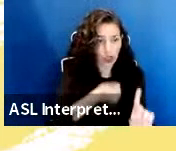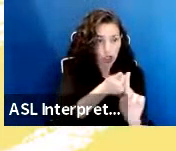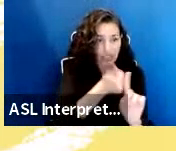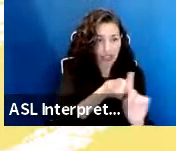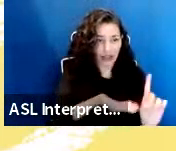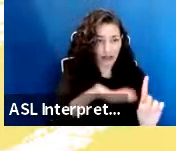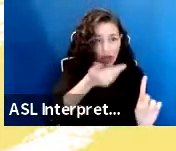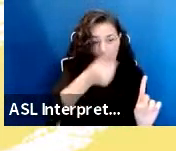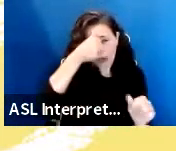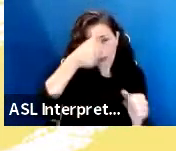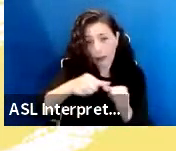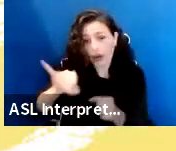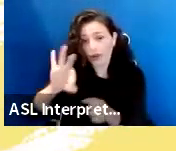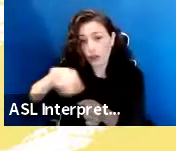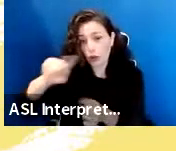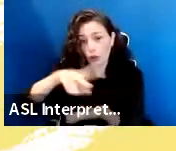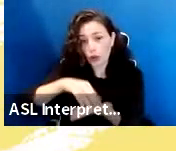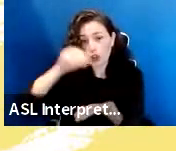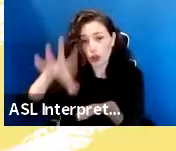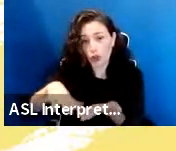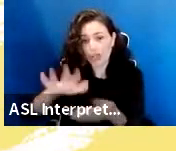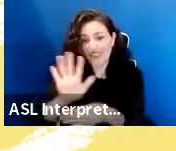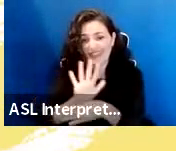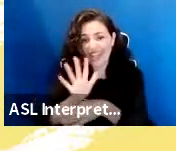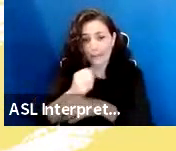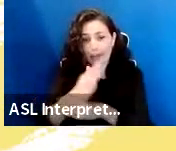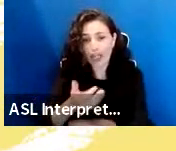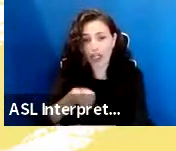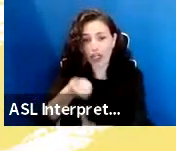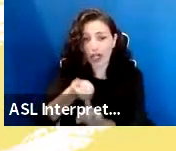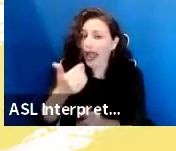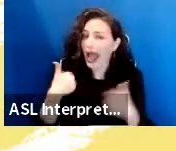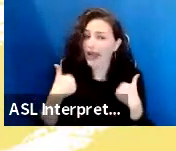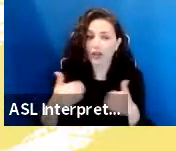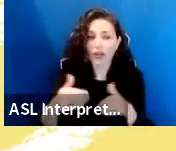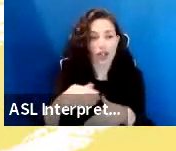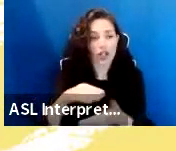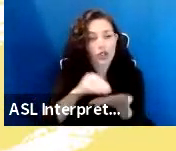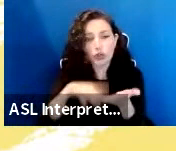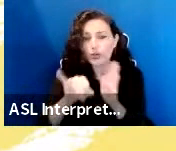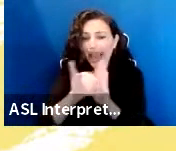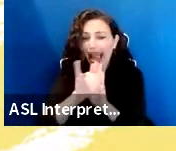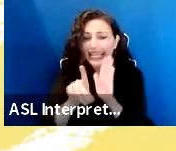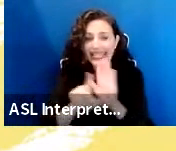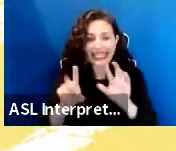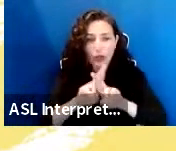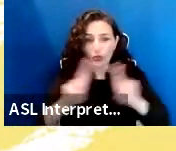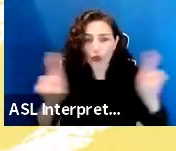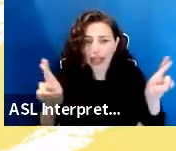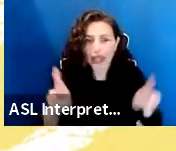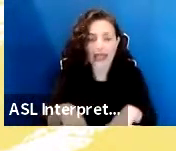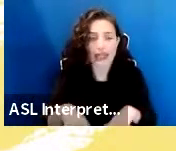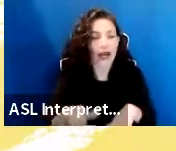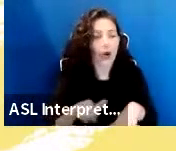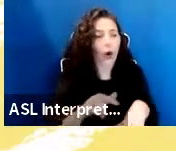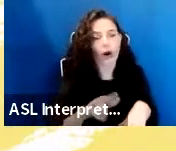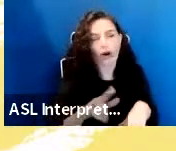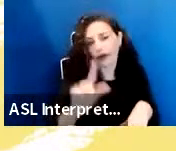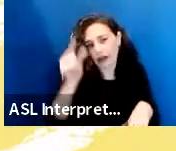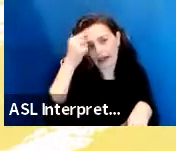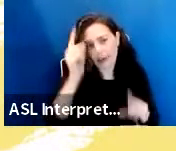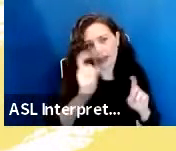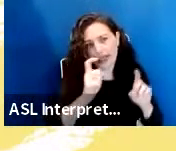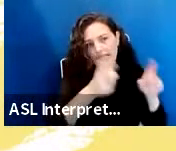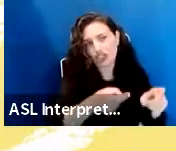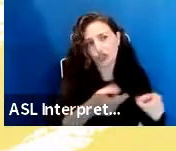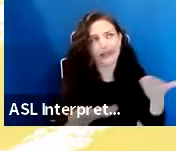who are student filmmakers out there. You're going to have your student ID ready, as well as your government issued ID, whether you want to use a